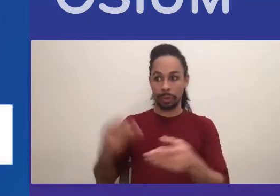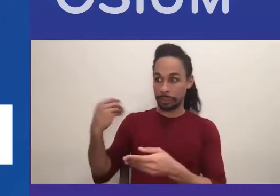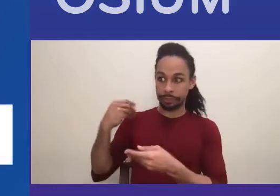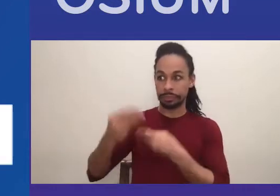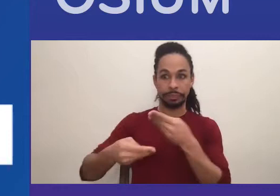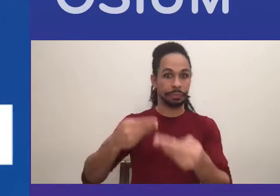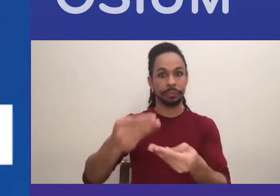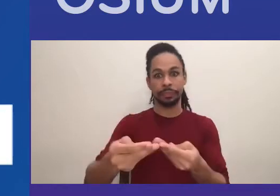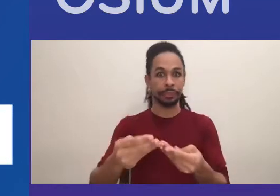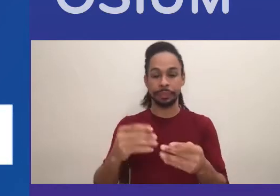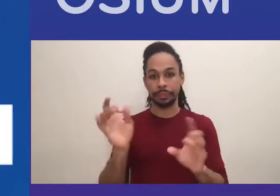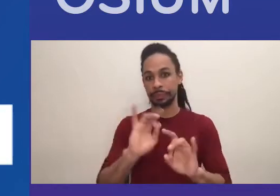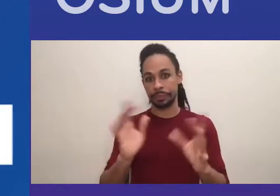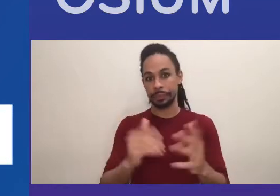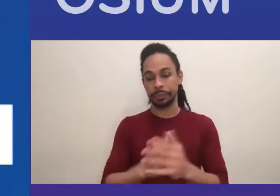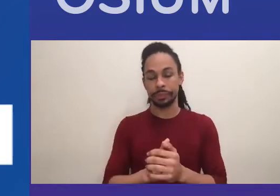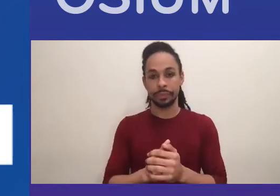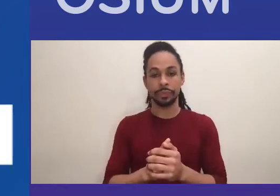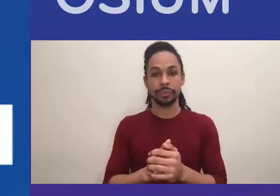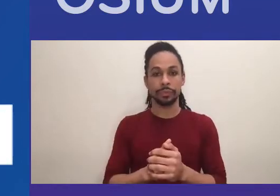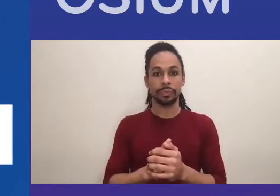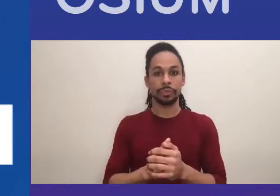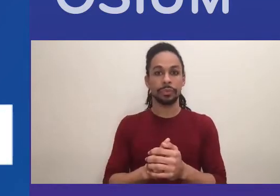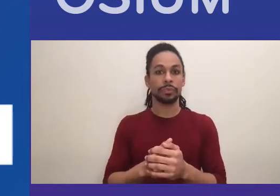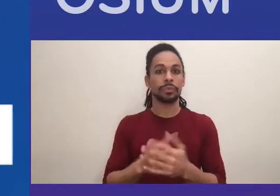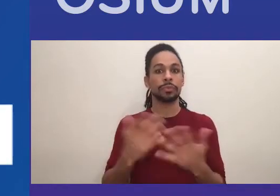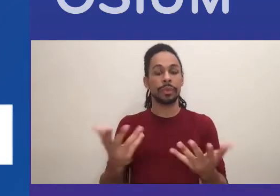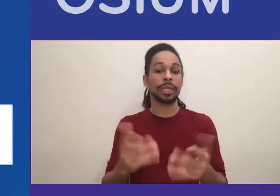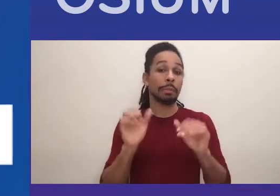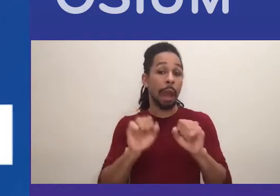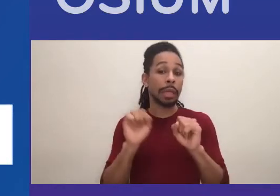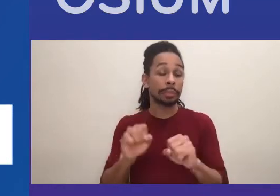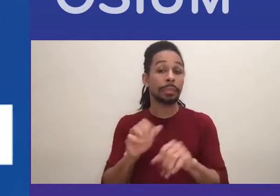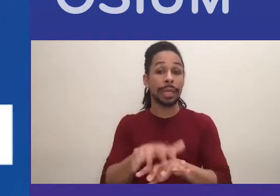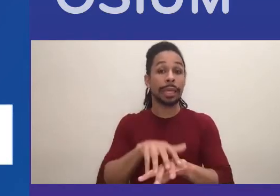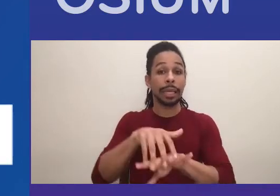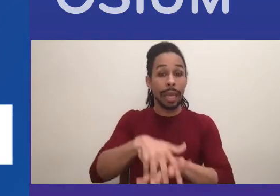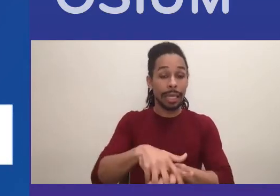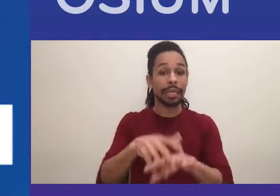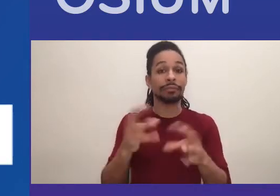possibly a native place of the Sami.